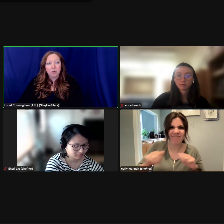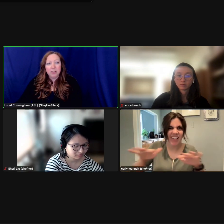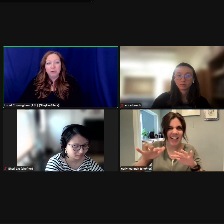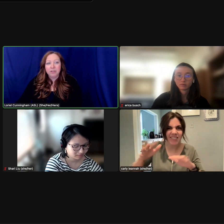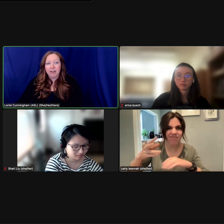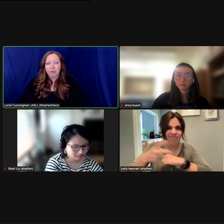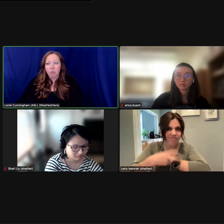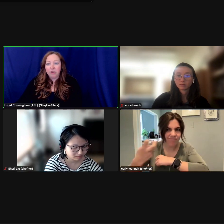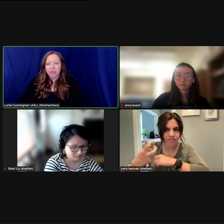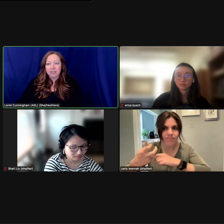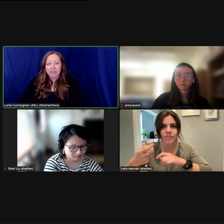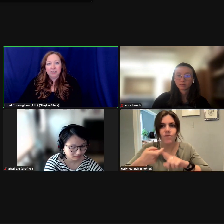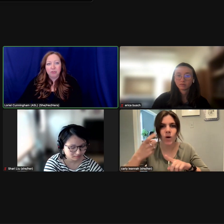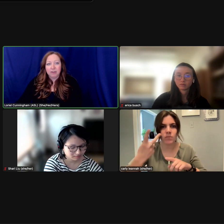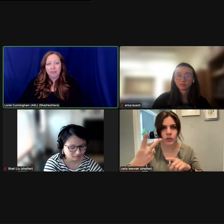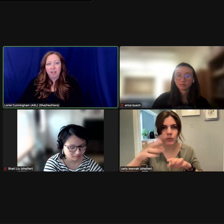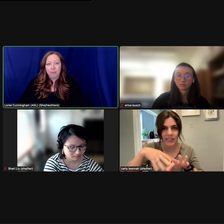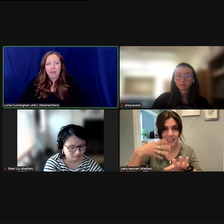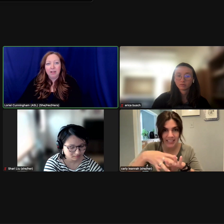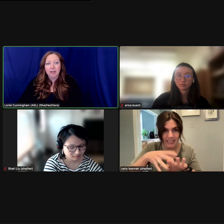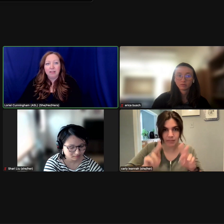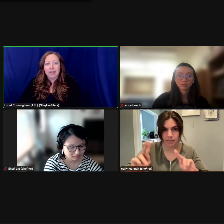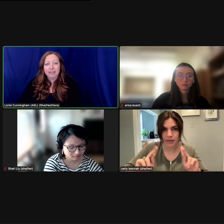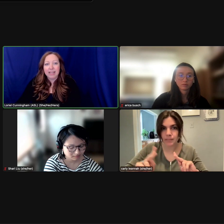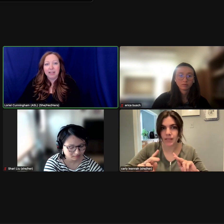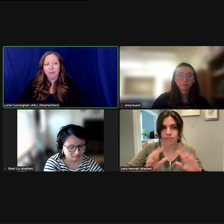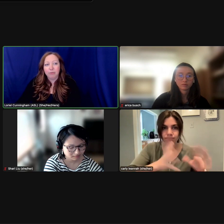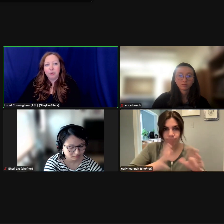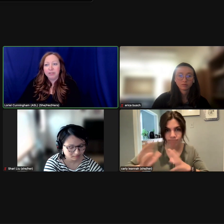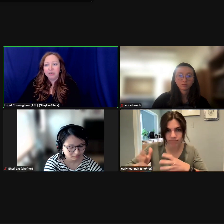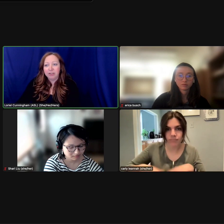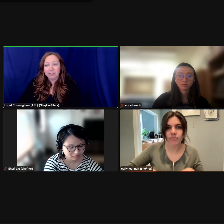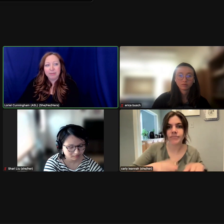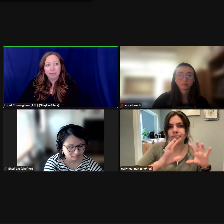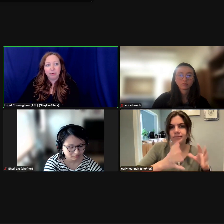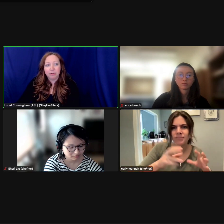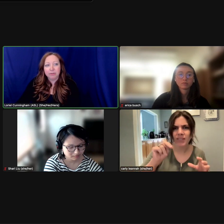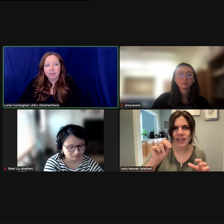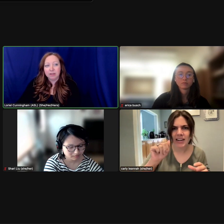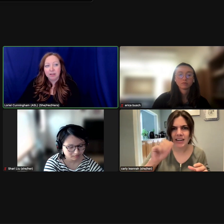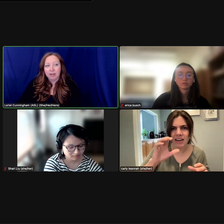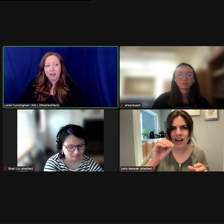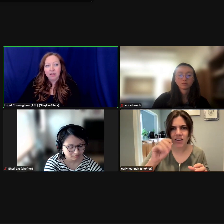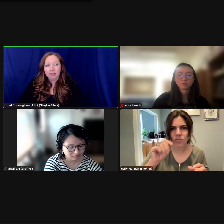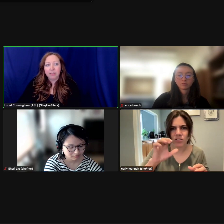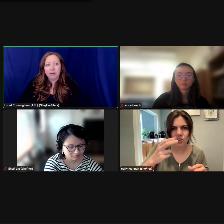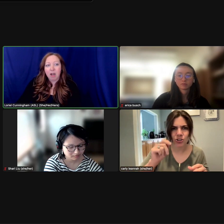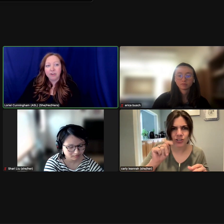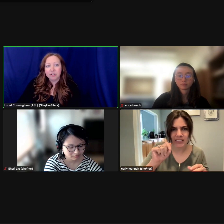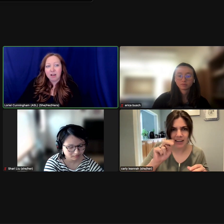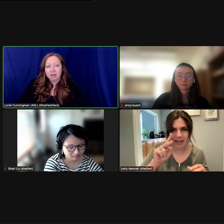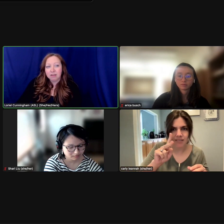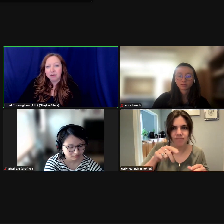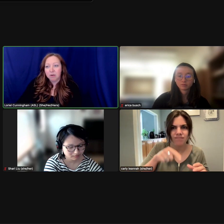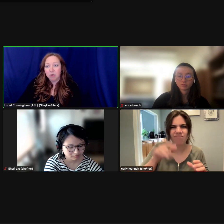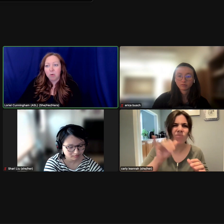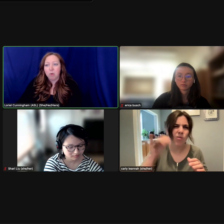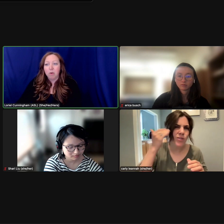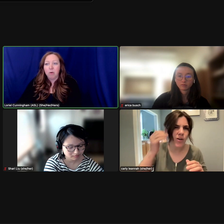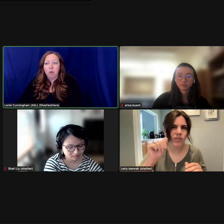I am joining you today from Washington, District of Columbia, land taken from two Indigenous peoples, the